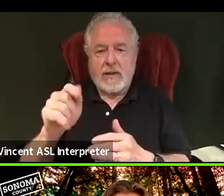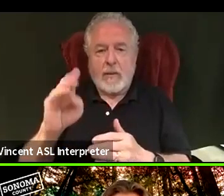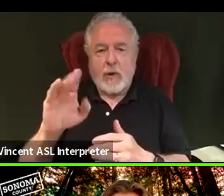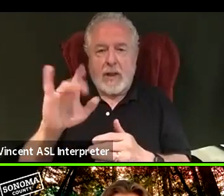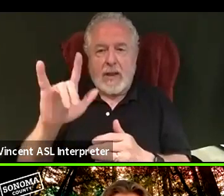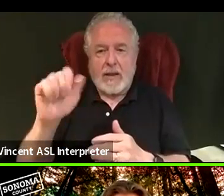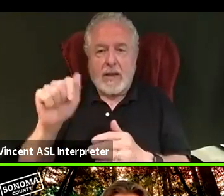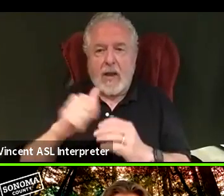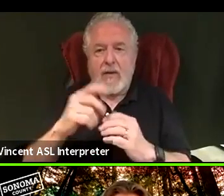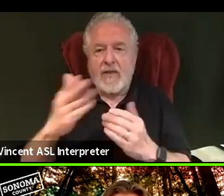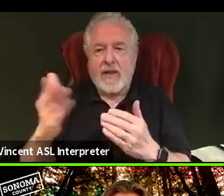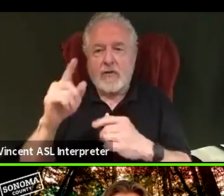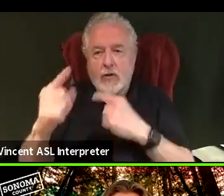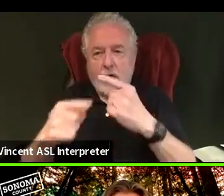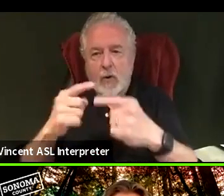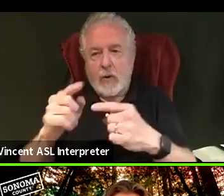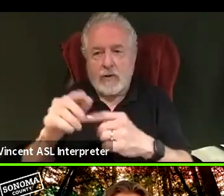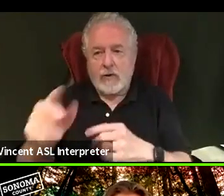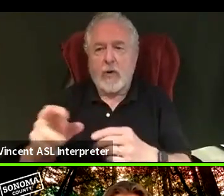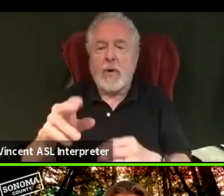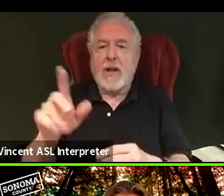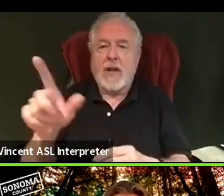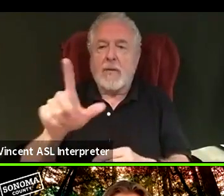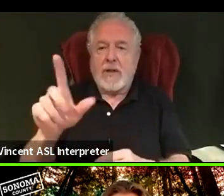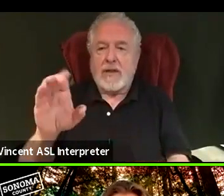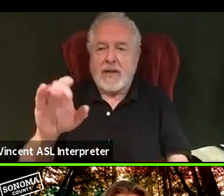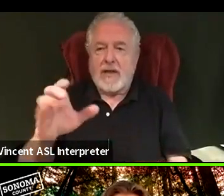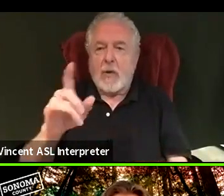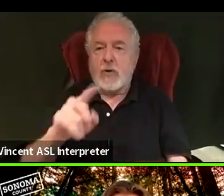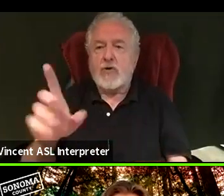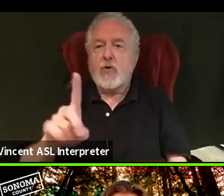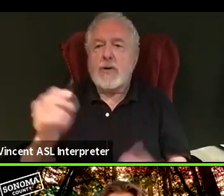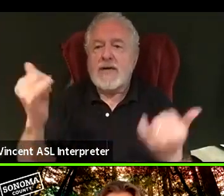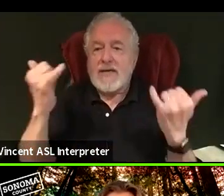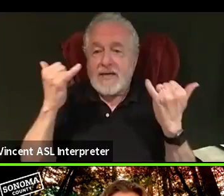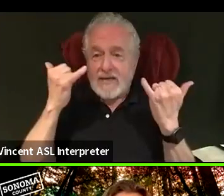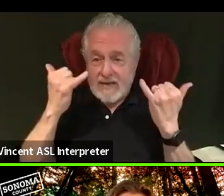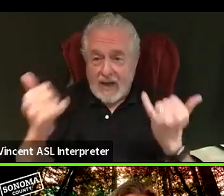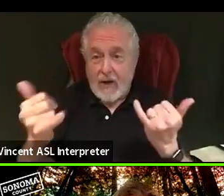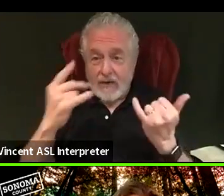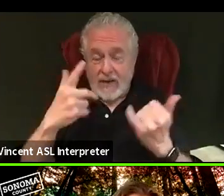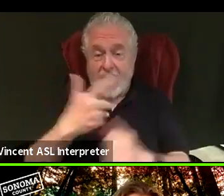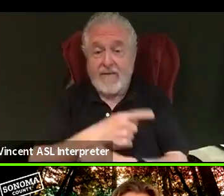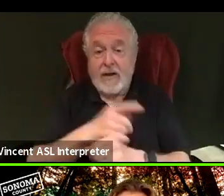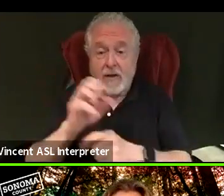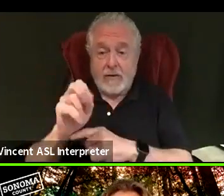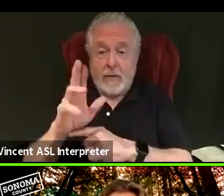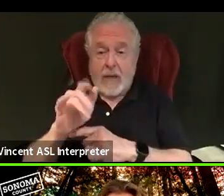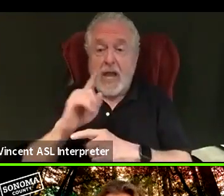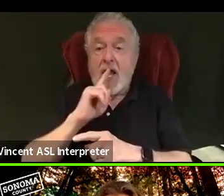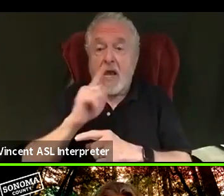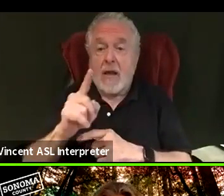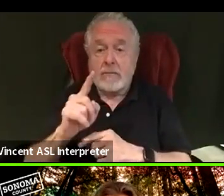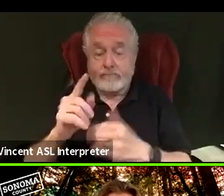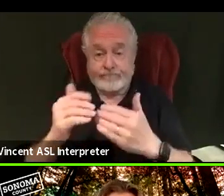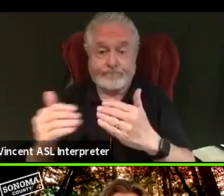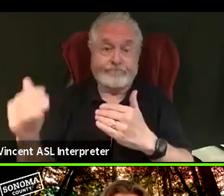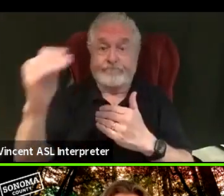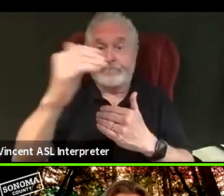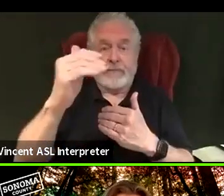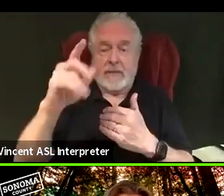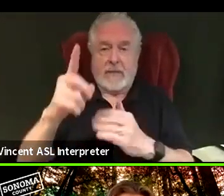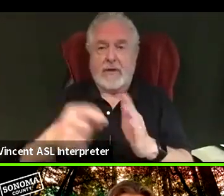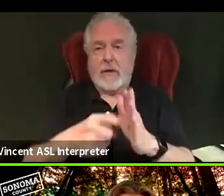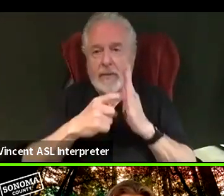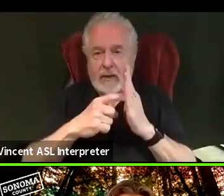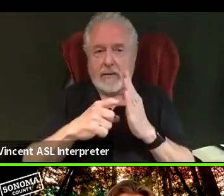I'm just wondering how things are going at your Roseland Library Clinic and what you're doing now that you see vaccine supply actually outstripping demand. Well, we of